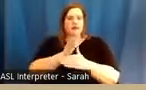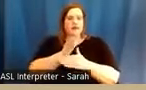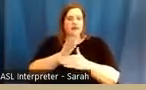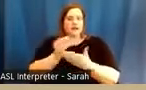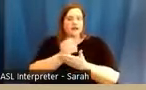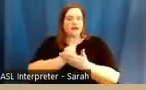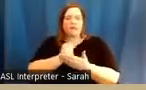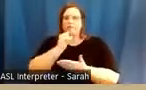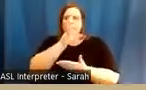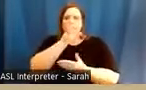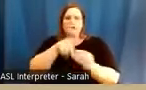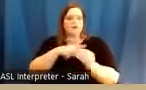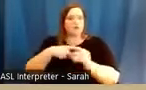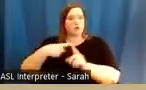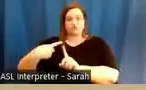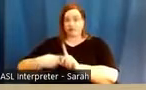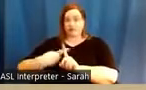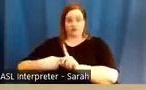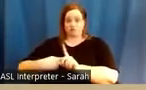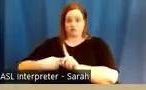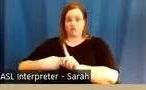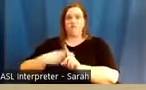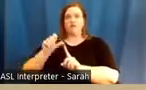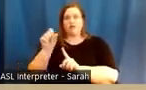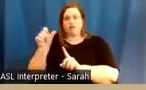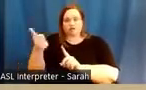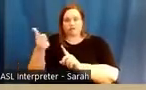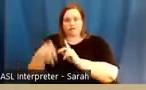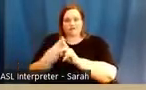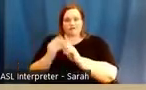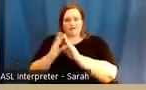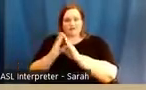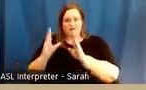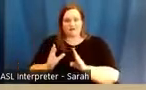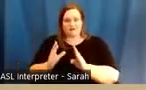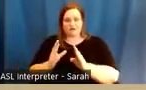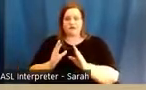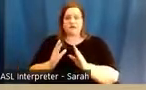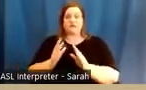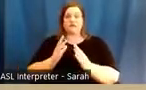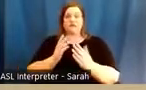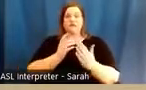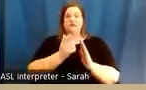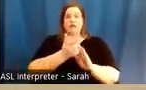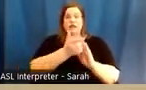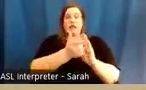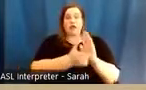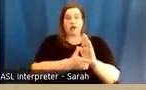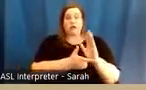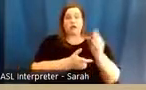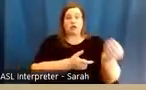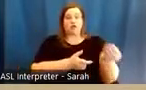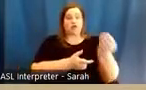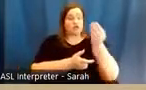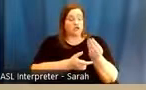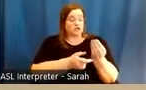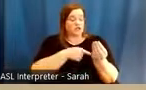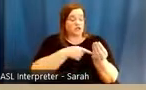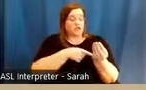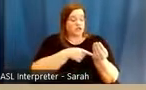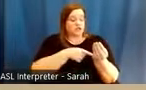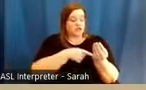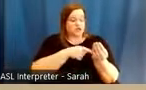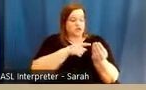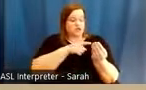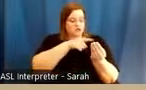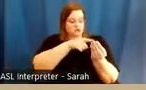about rental housing. And very little of the legislation that's come across our committee has had